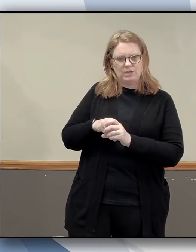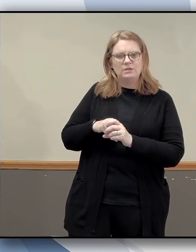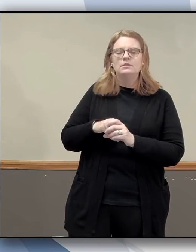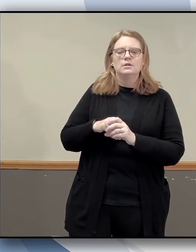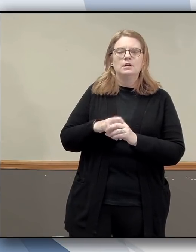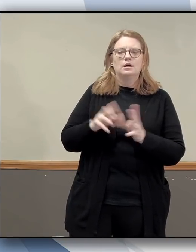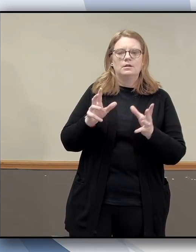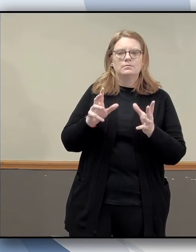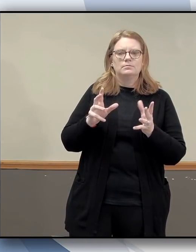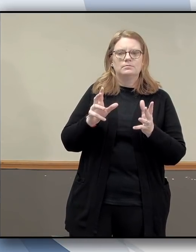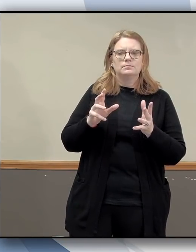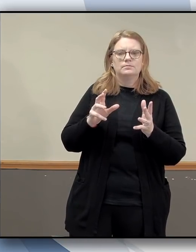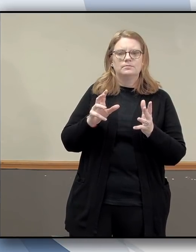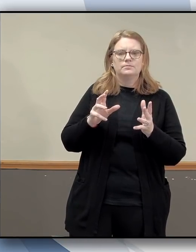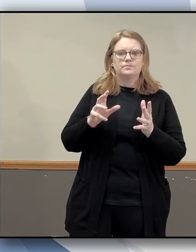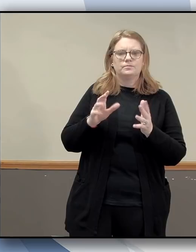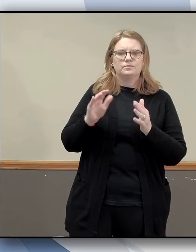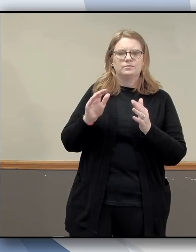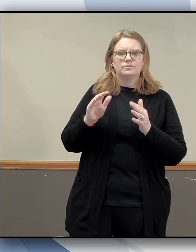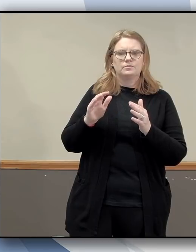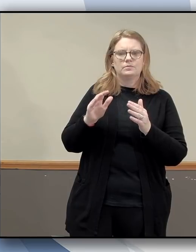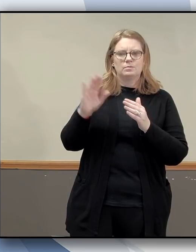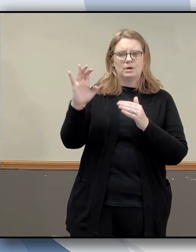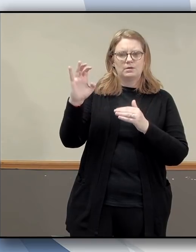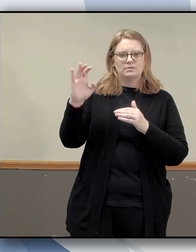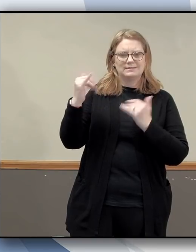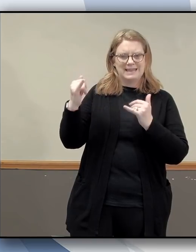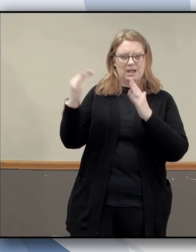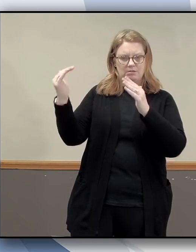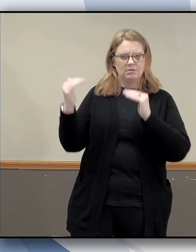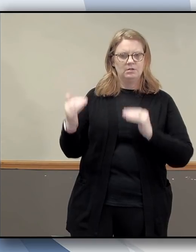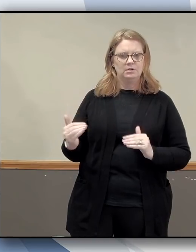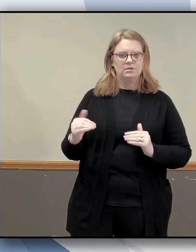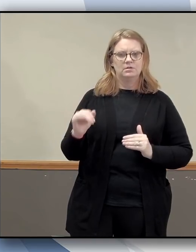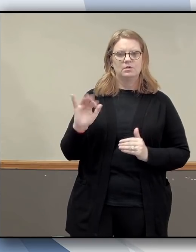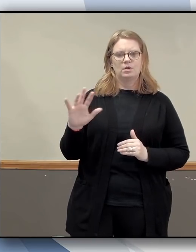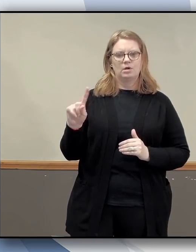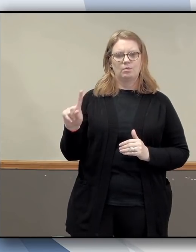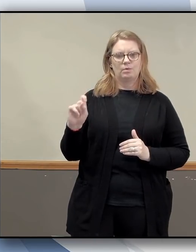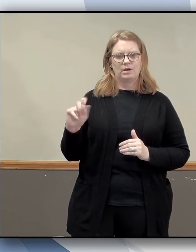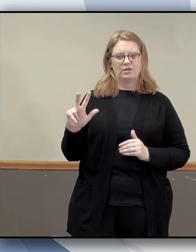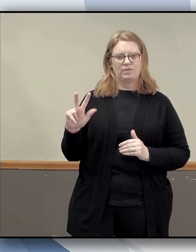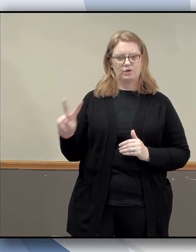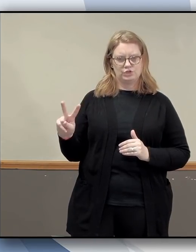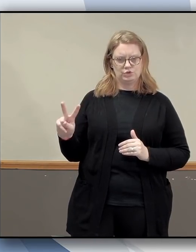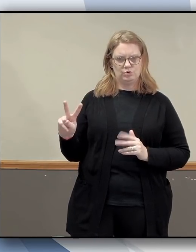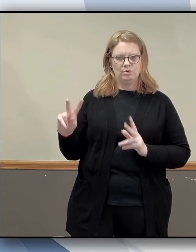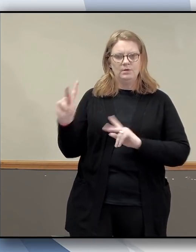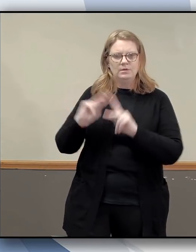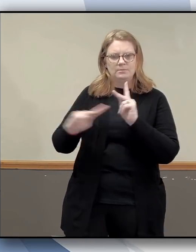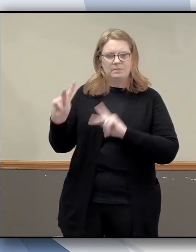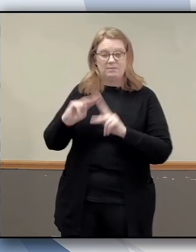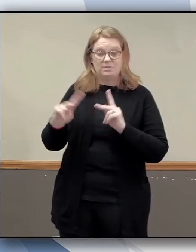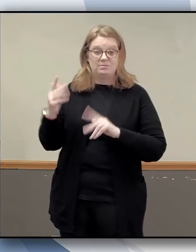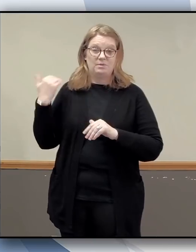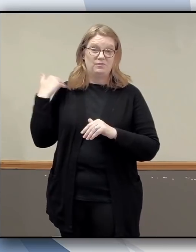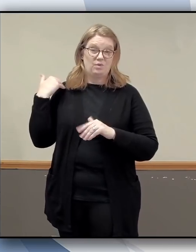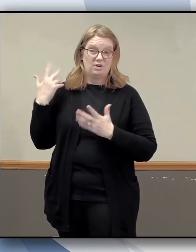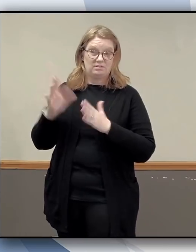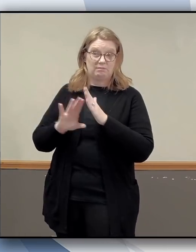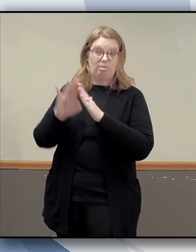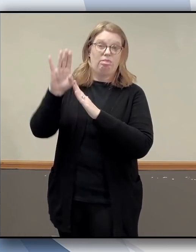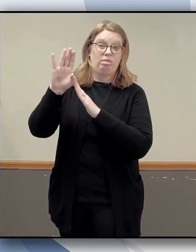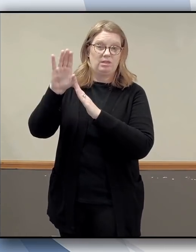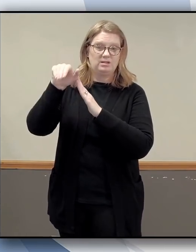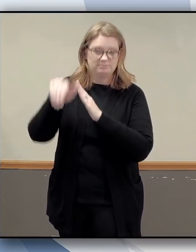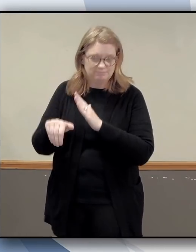are below that, back down to 132, down from our peak. But again, these are